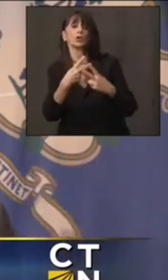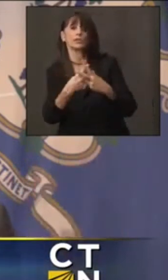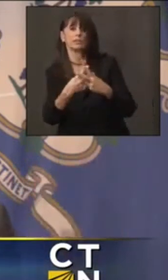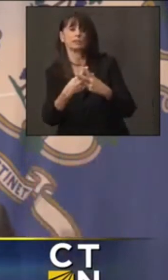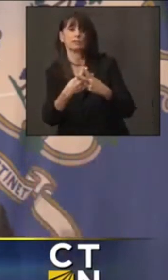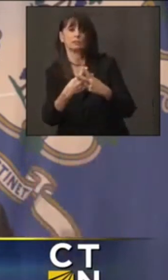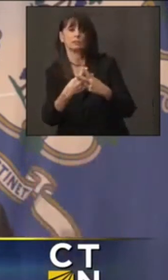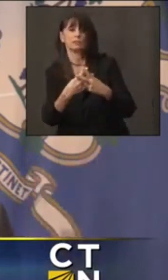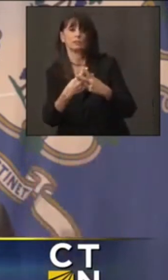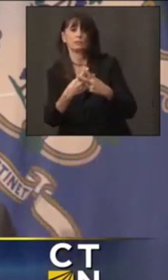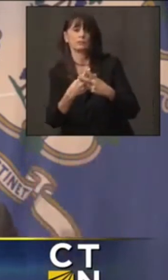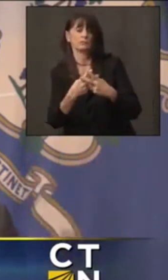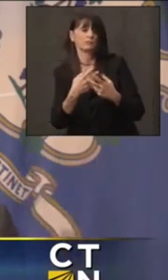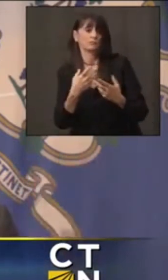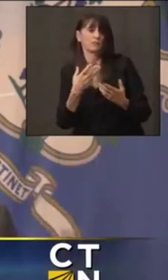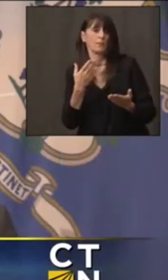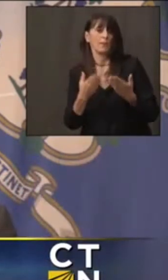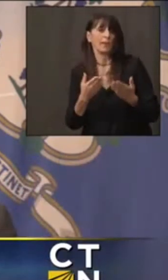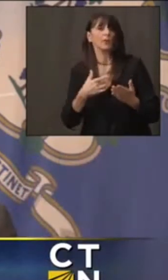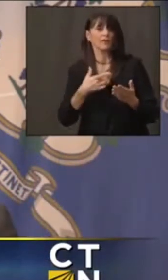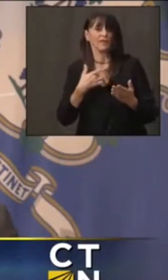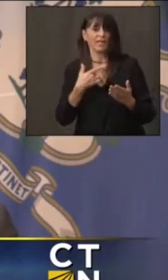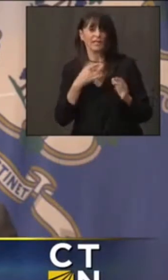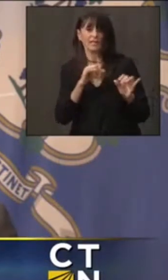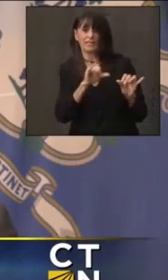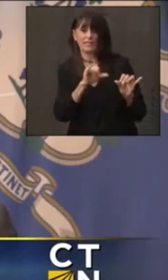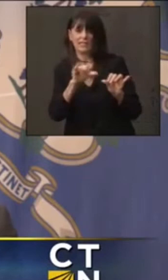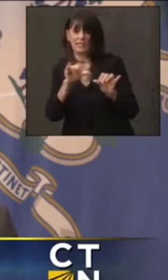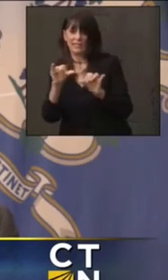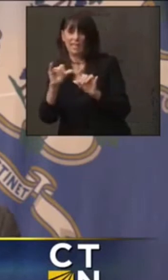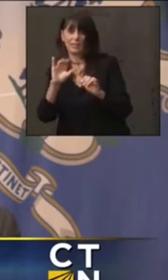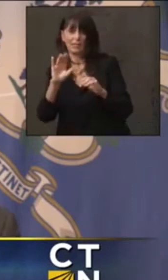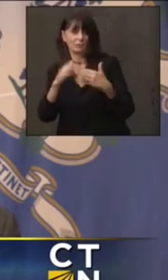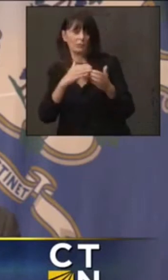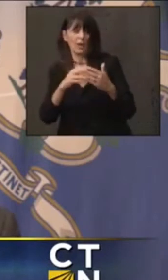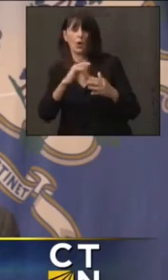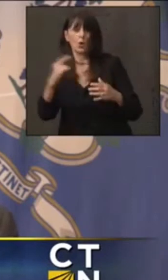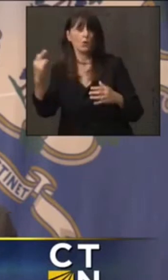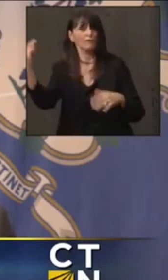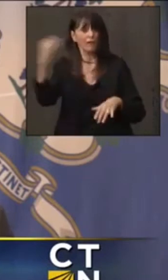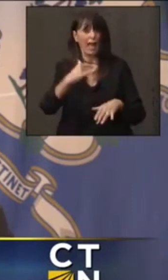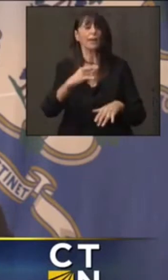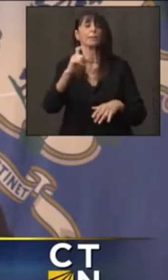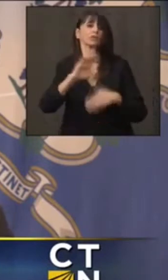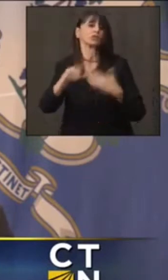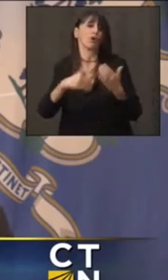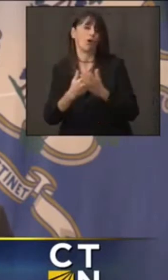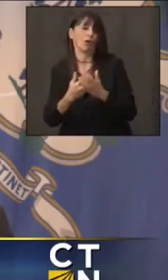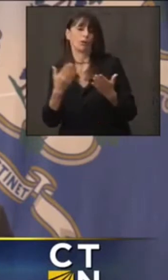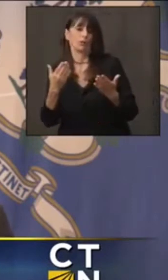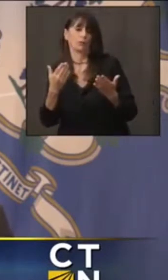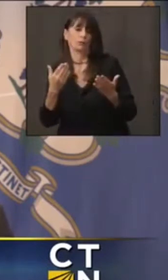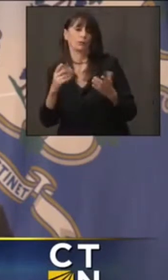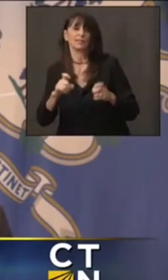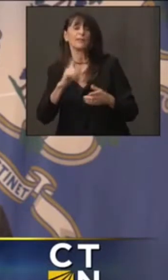all these states as one. It's getting a little complicated. Who's in and who's out week in and week